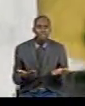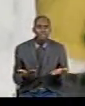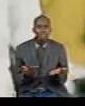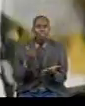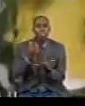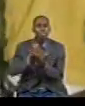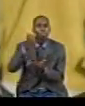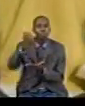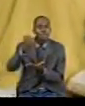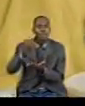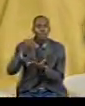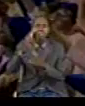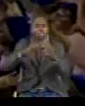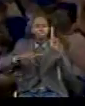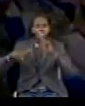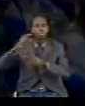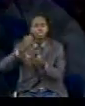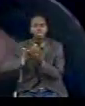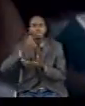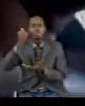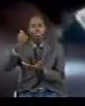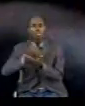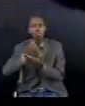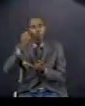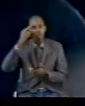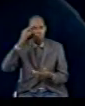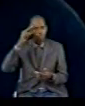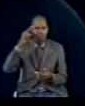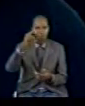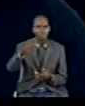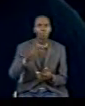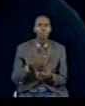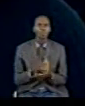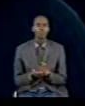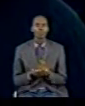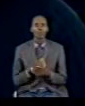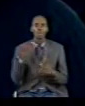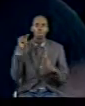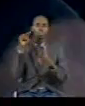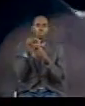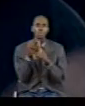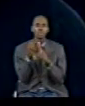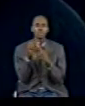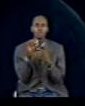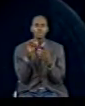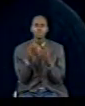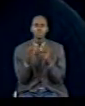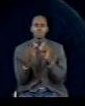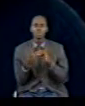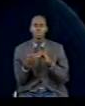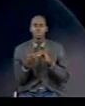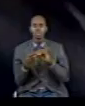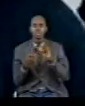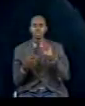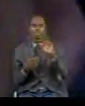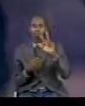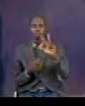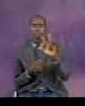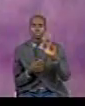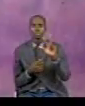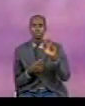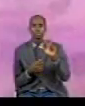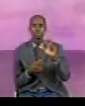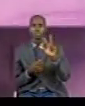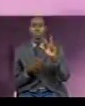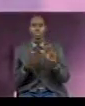and amen for you. Let's come to point number three now. Point number three, the